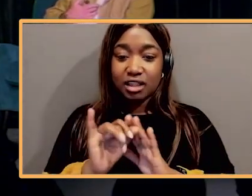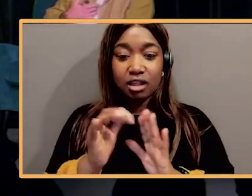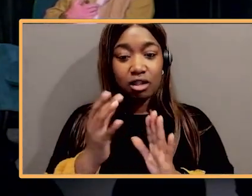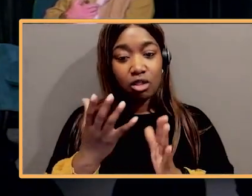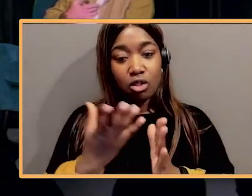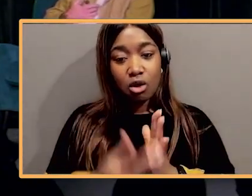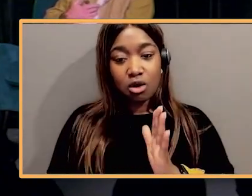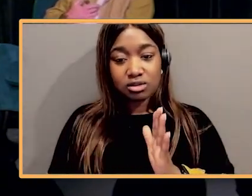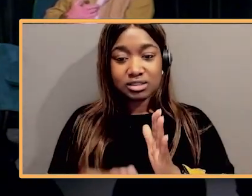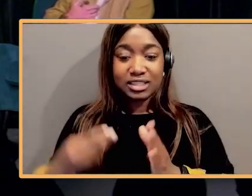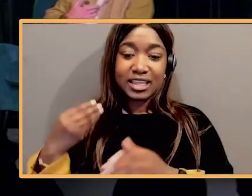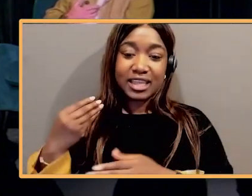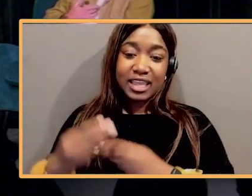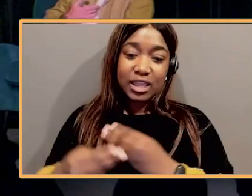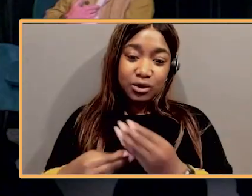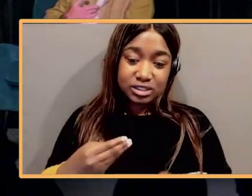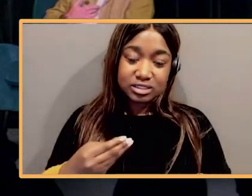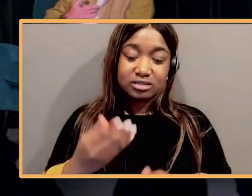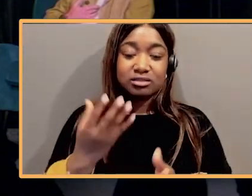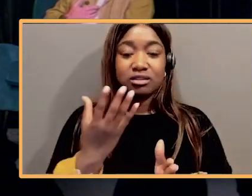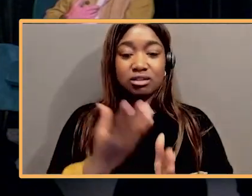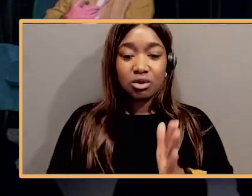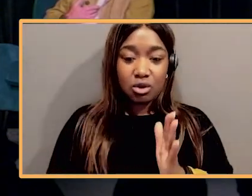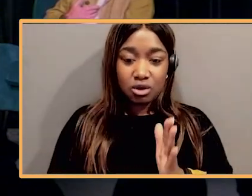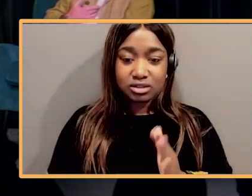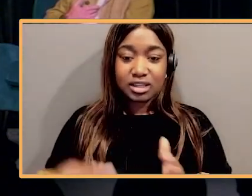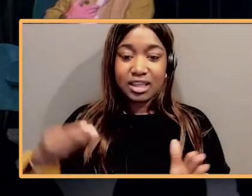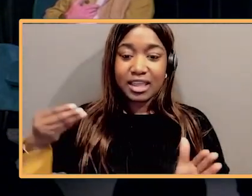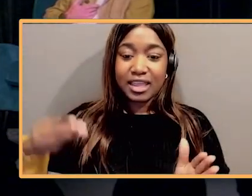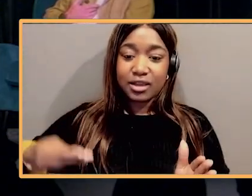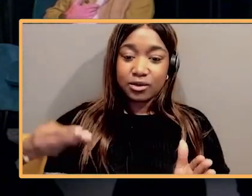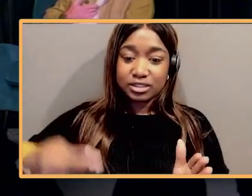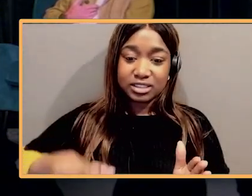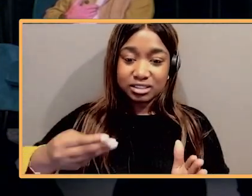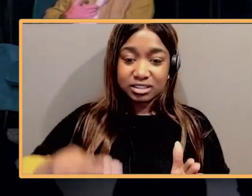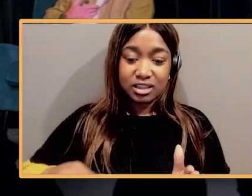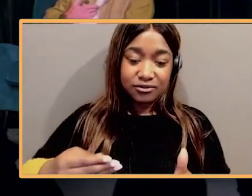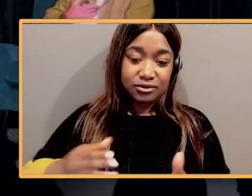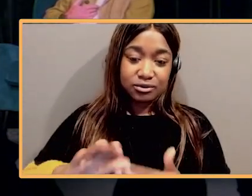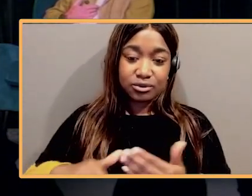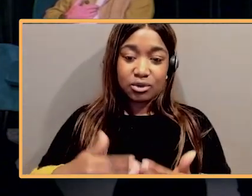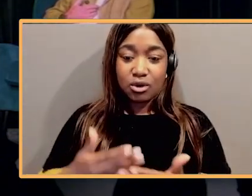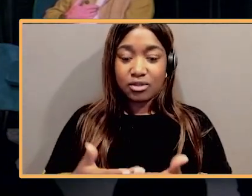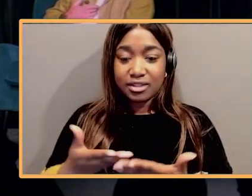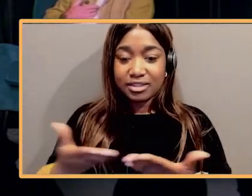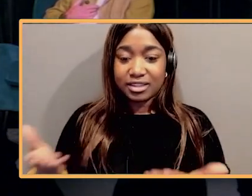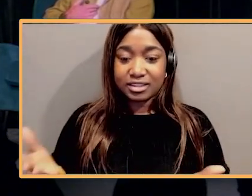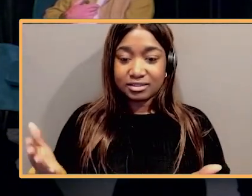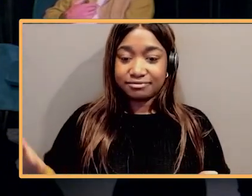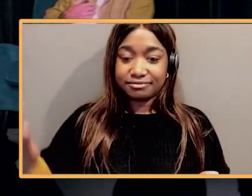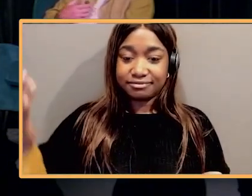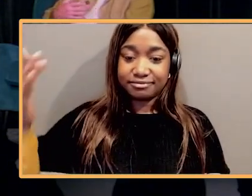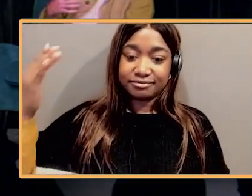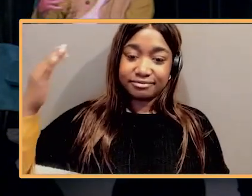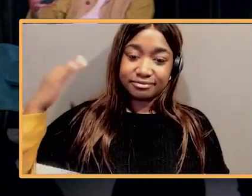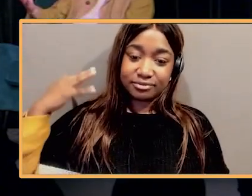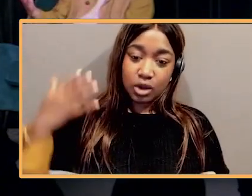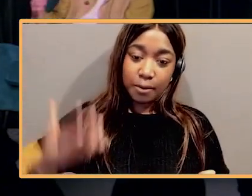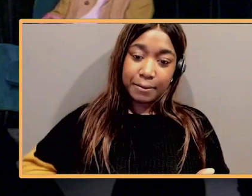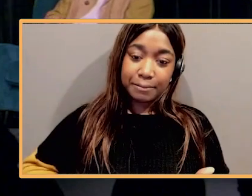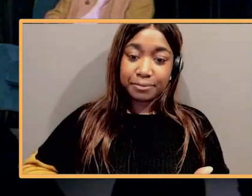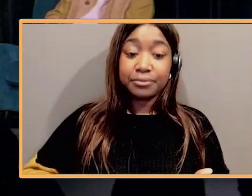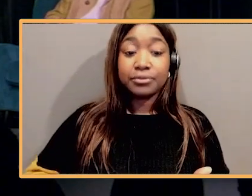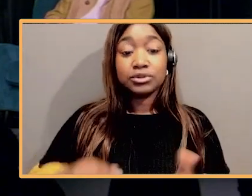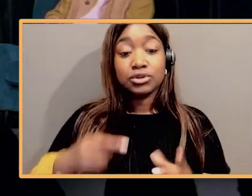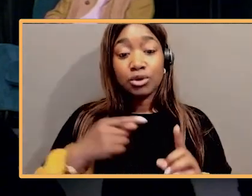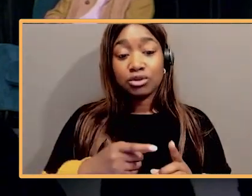lost, of the inheritance that was lost in our lineage, right? Going back to wherever it was that